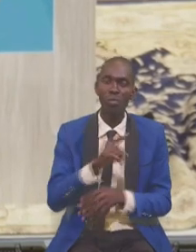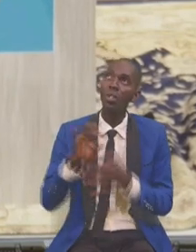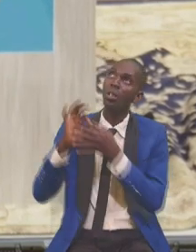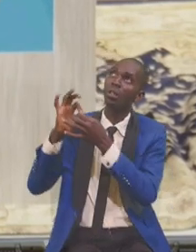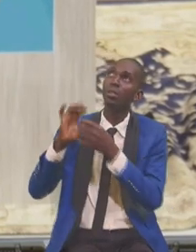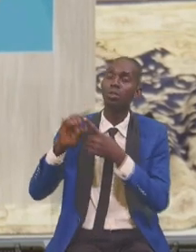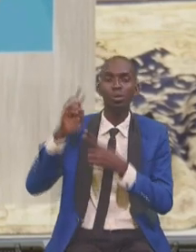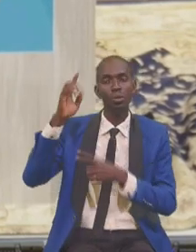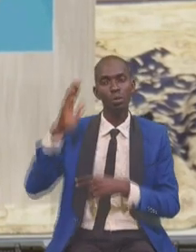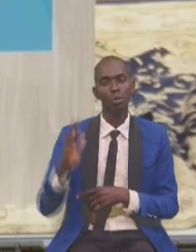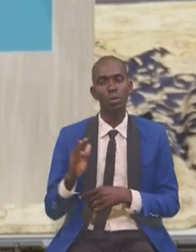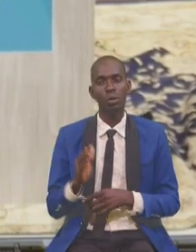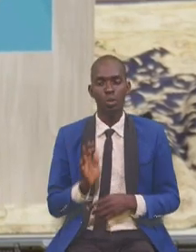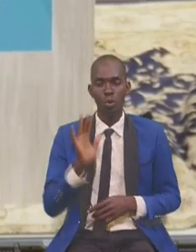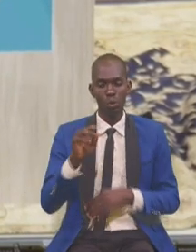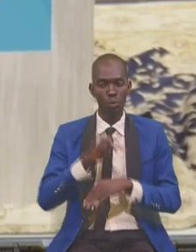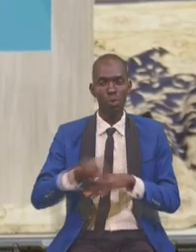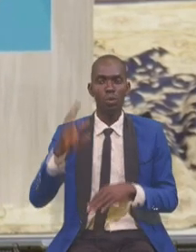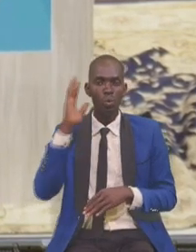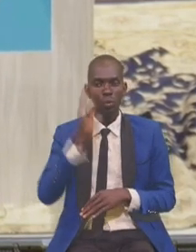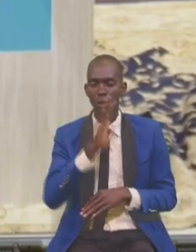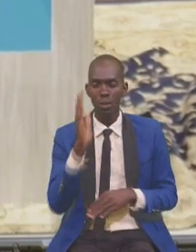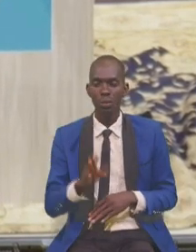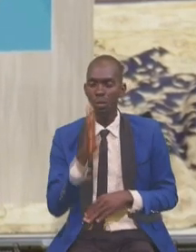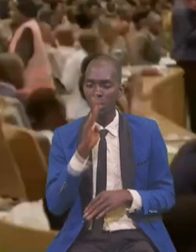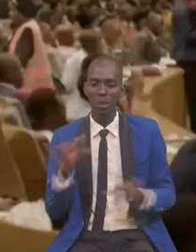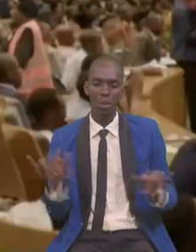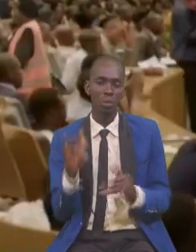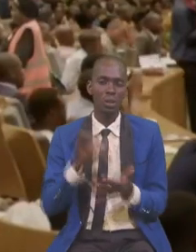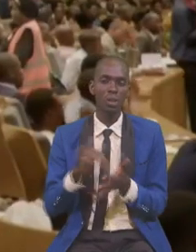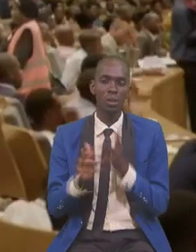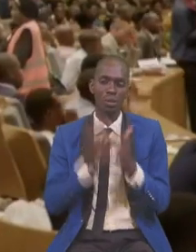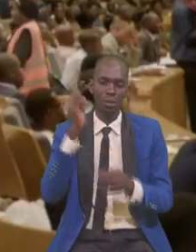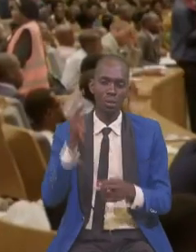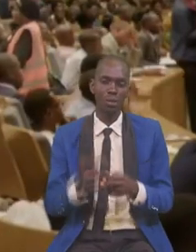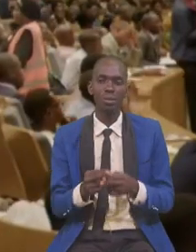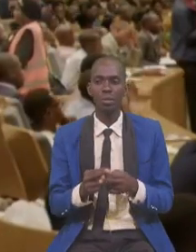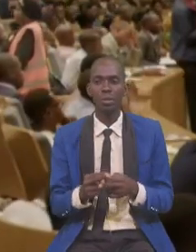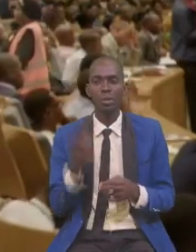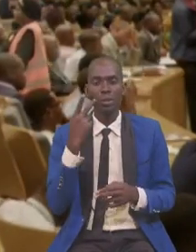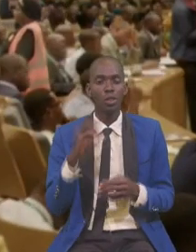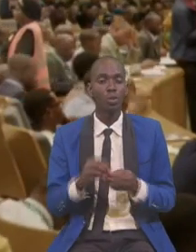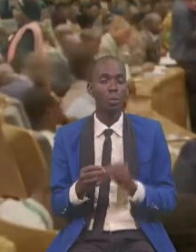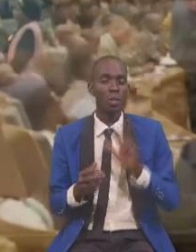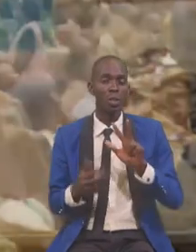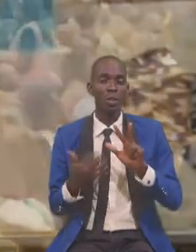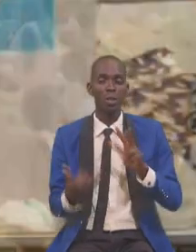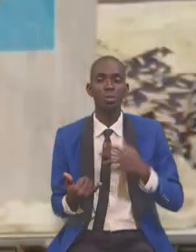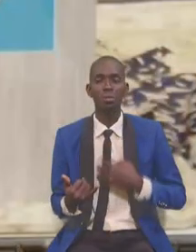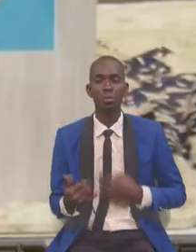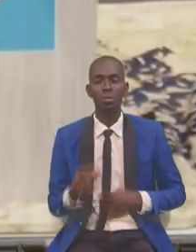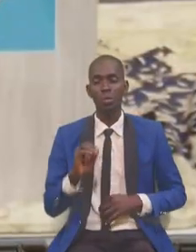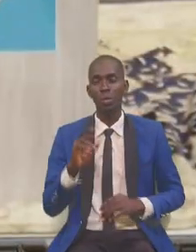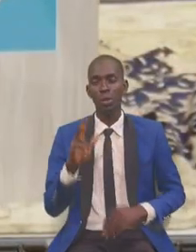unto God. Your ministry will never be the same again. Look at number three here. Number